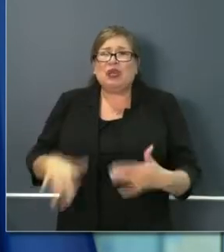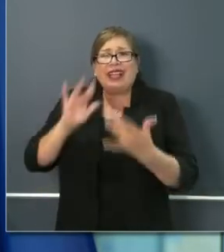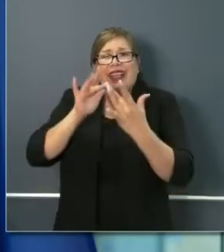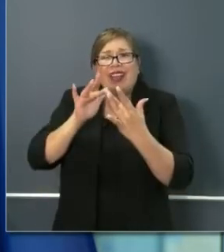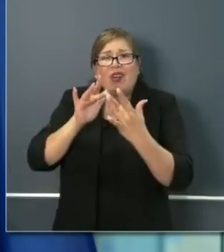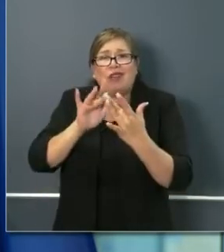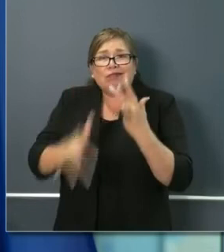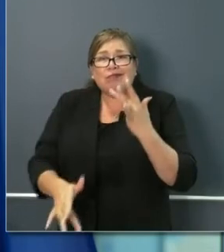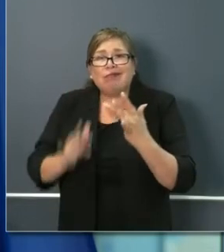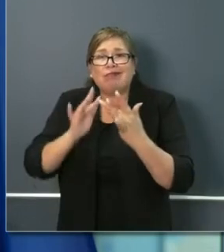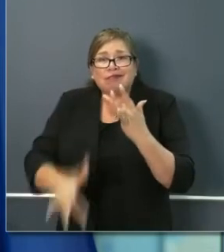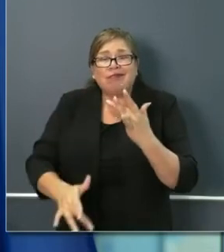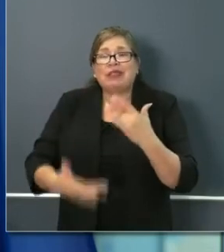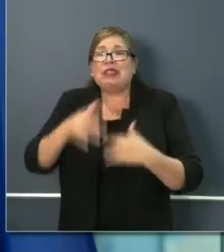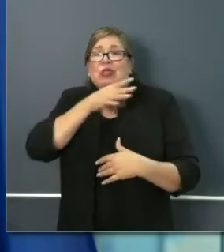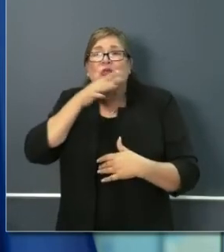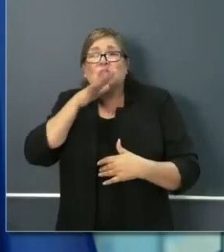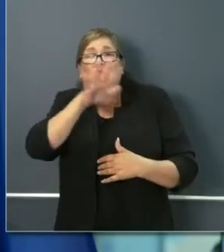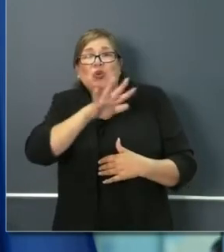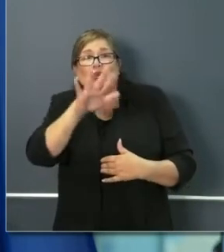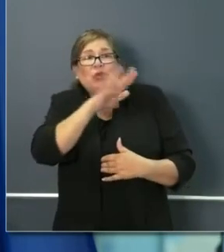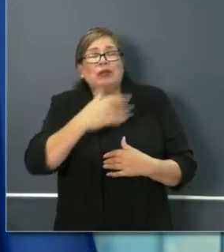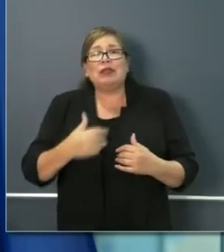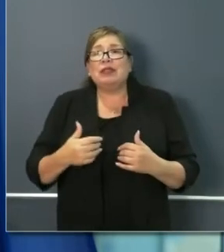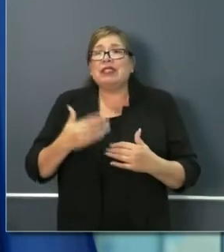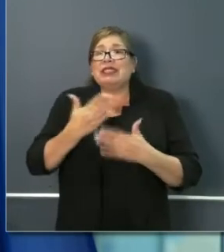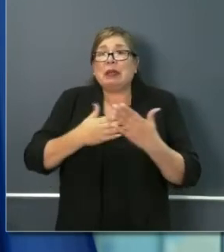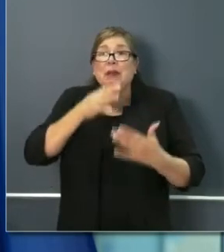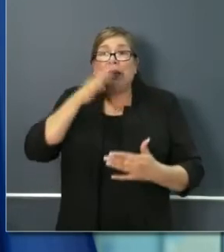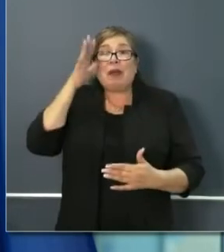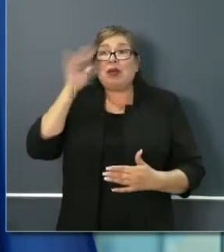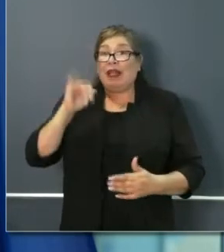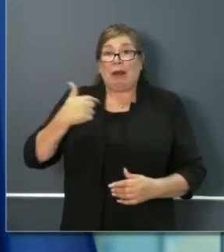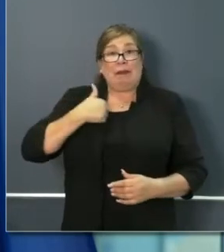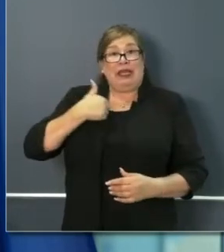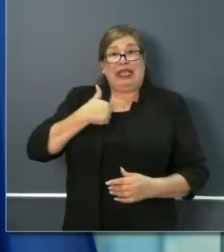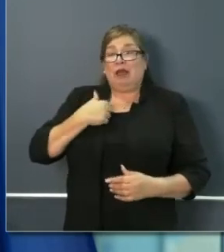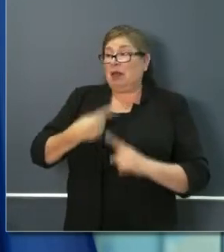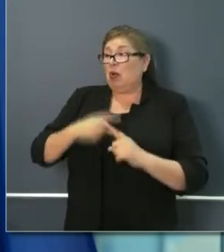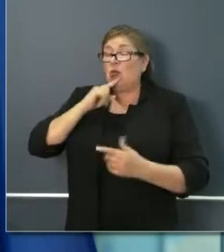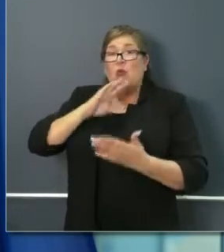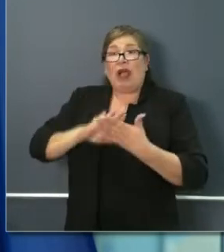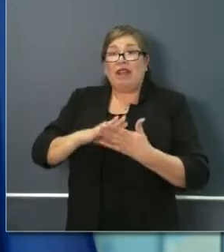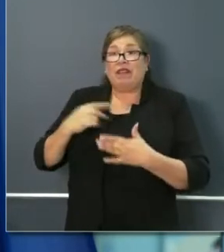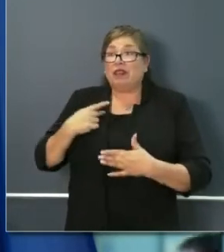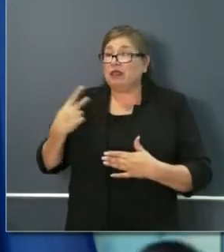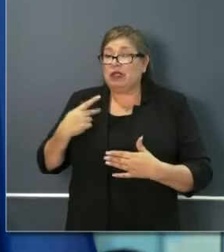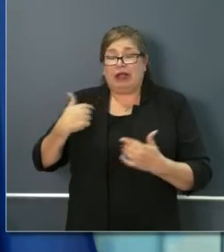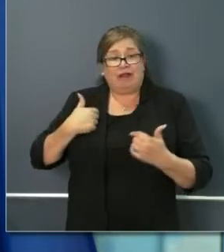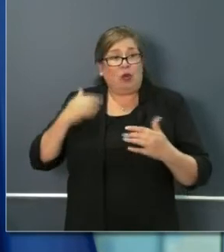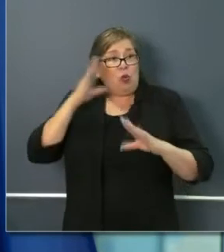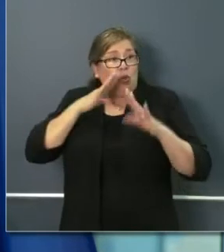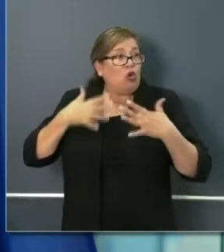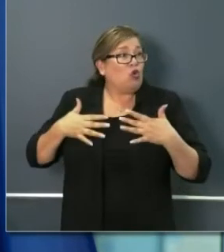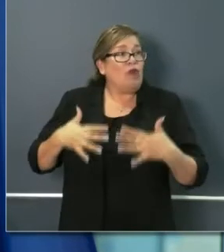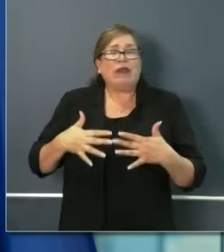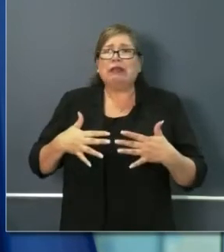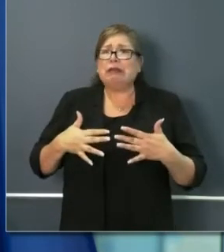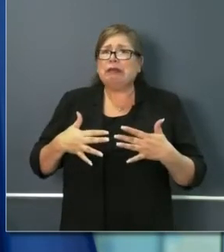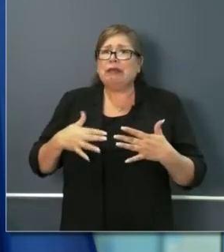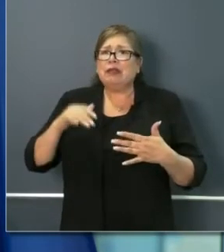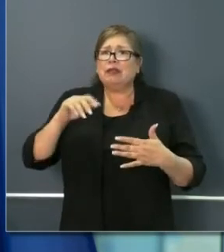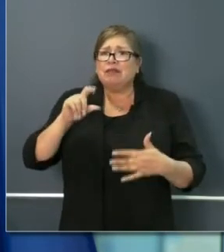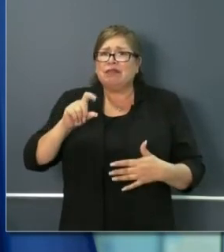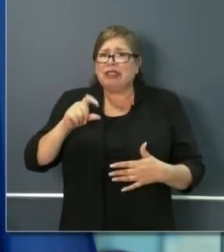still trying to address the anxiety of parents like me and my wife and millions of others about whether or